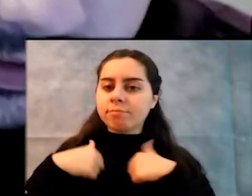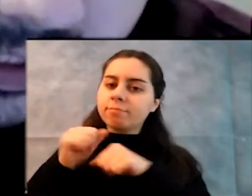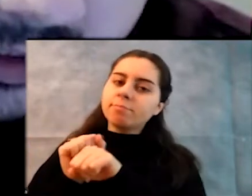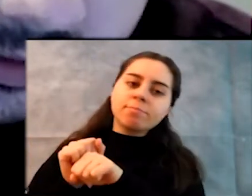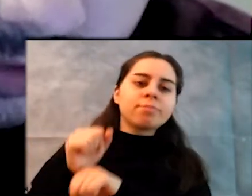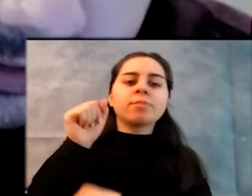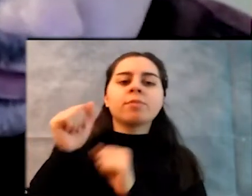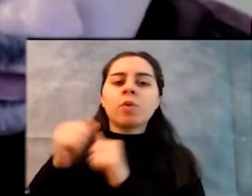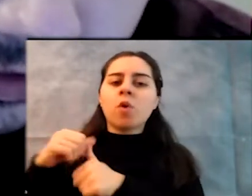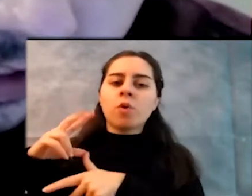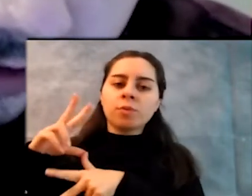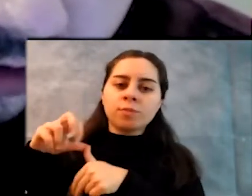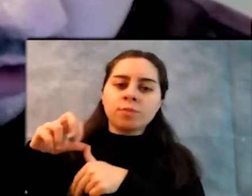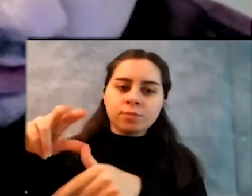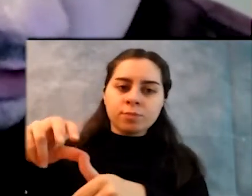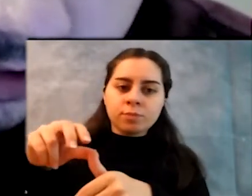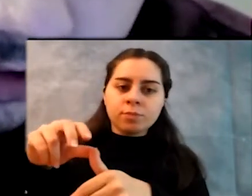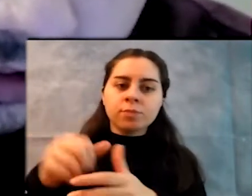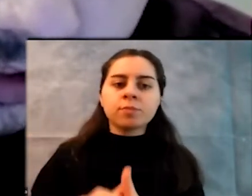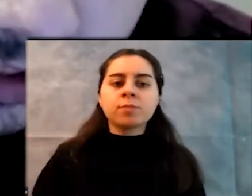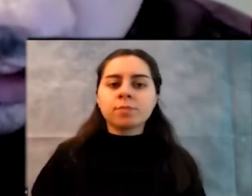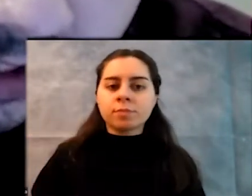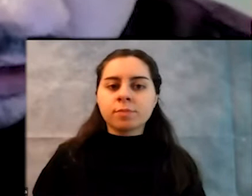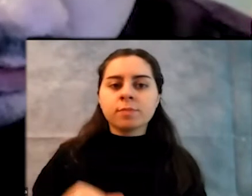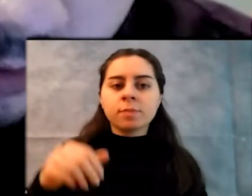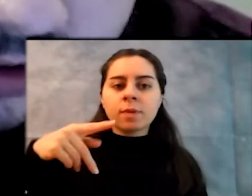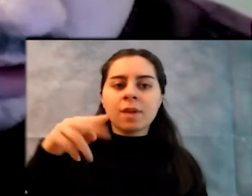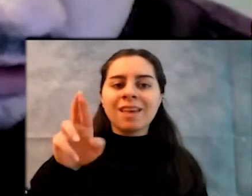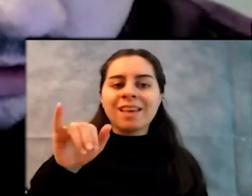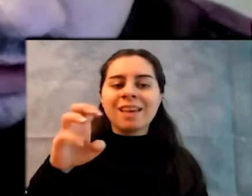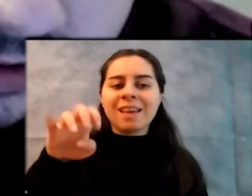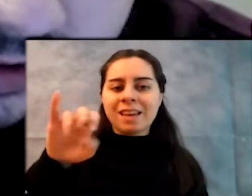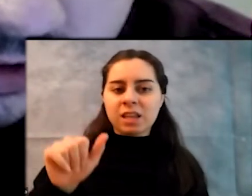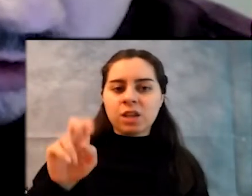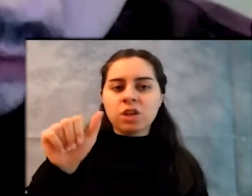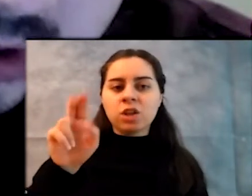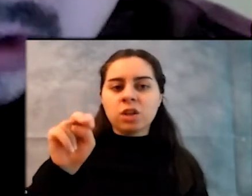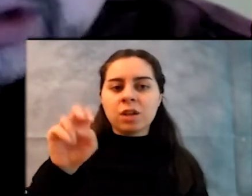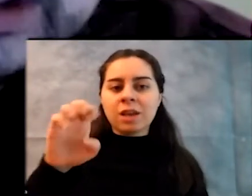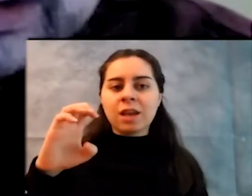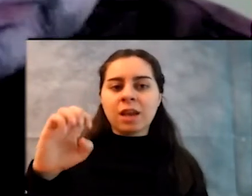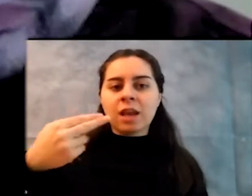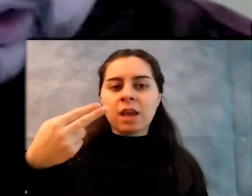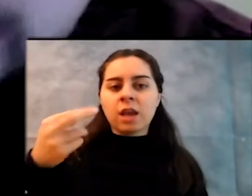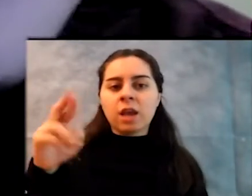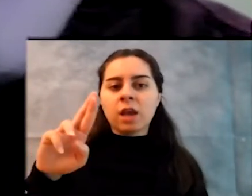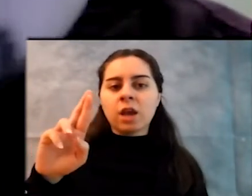and this is edited by Ricia Ann Chansky and Marcy Denisiuk.